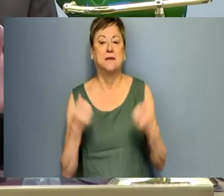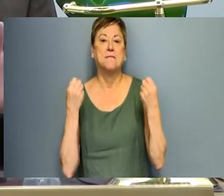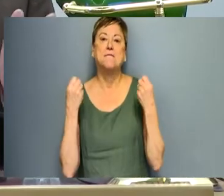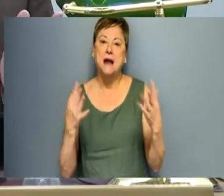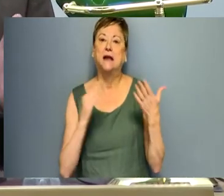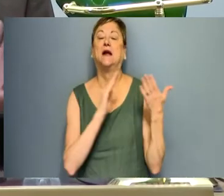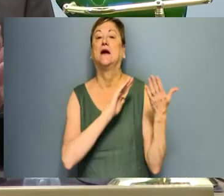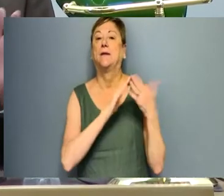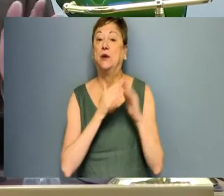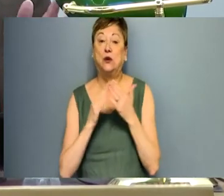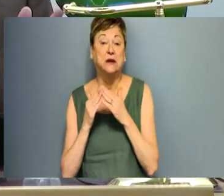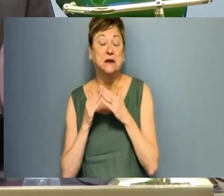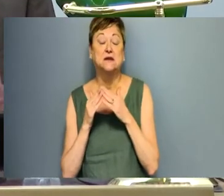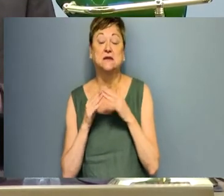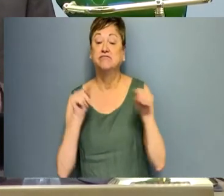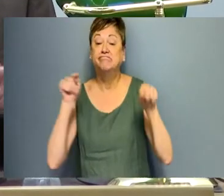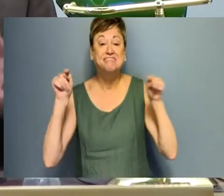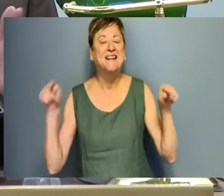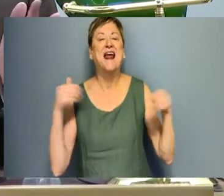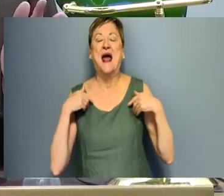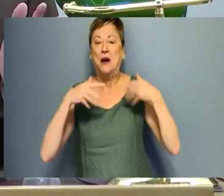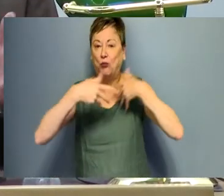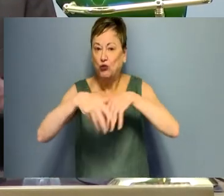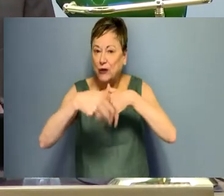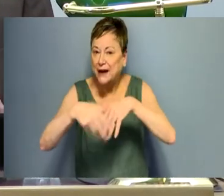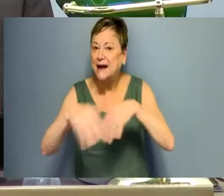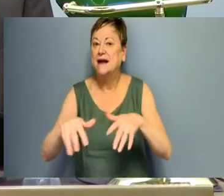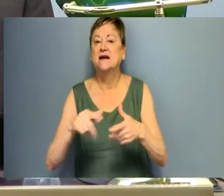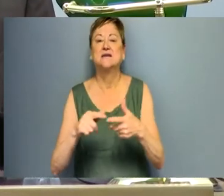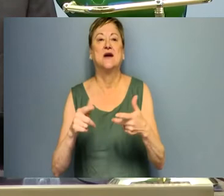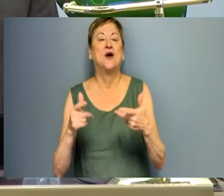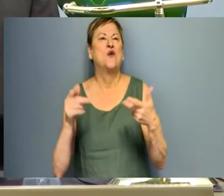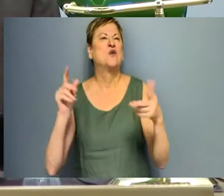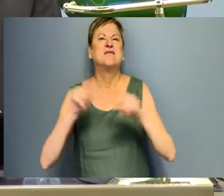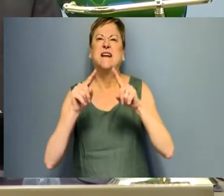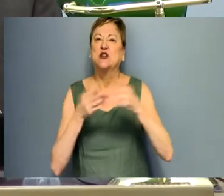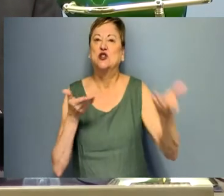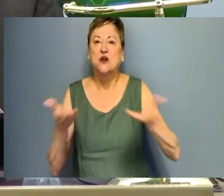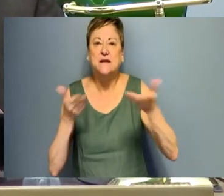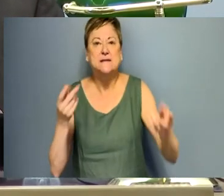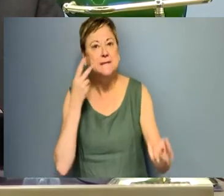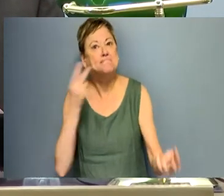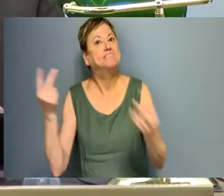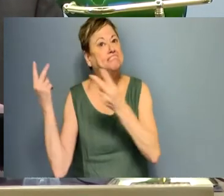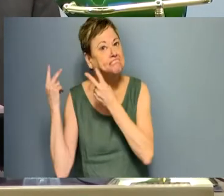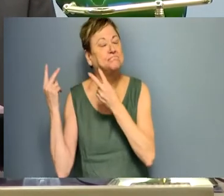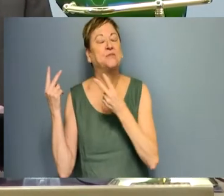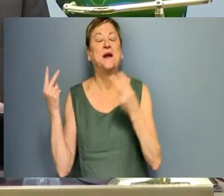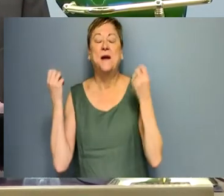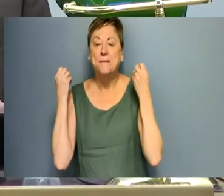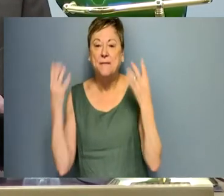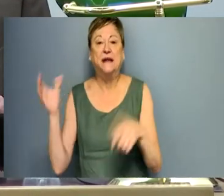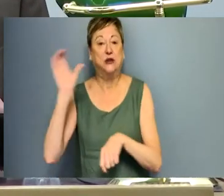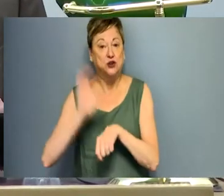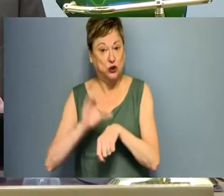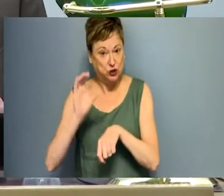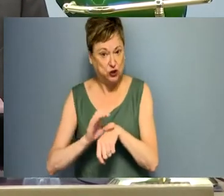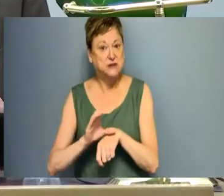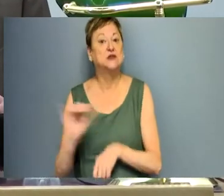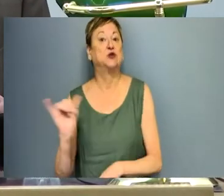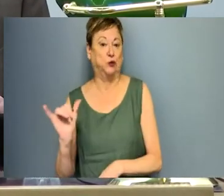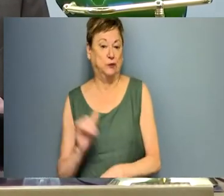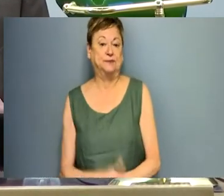communities had parades or services, and I know a lot of the churches did as